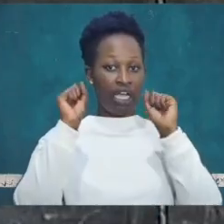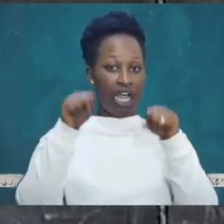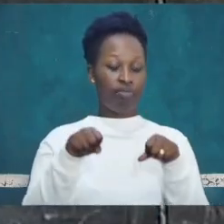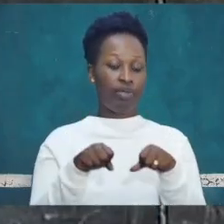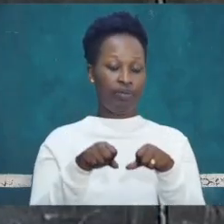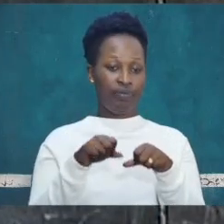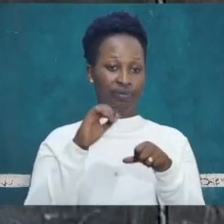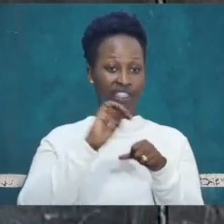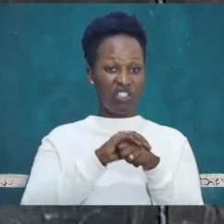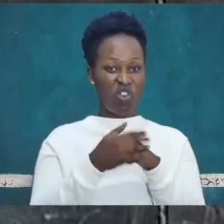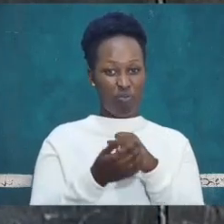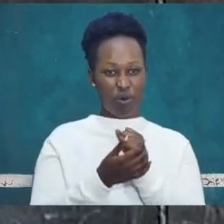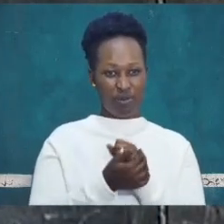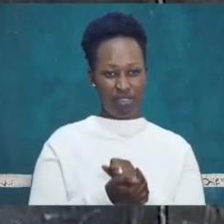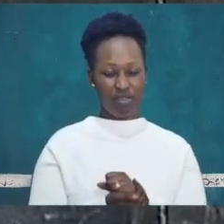decomposed,